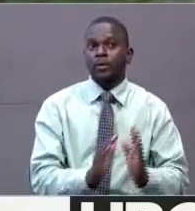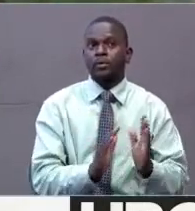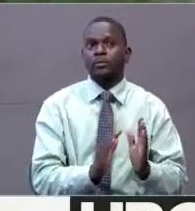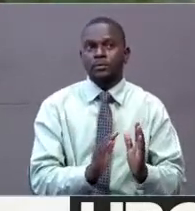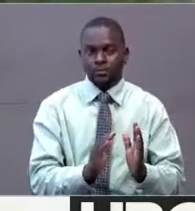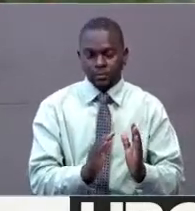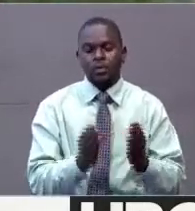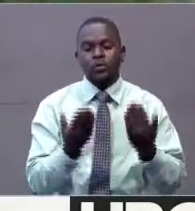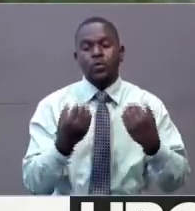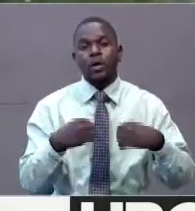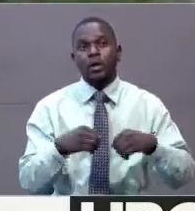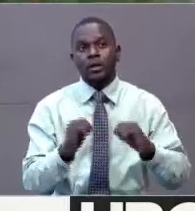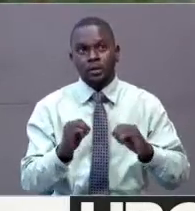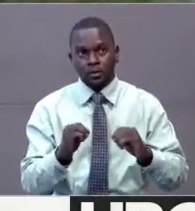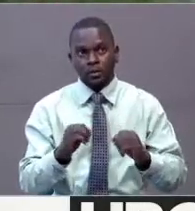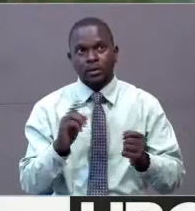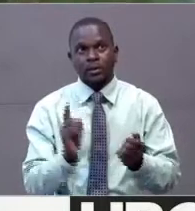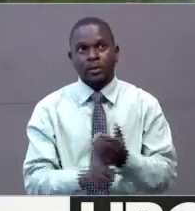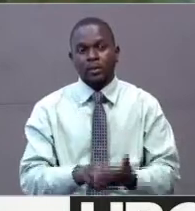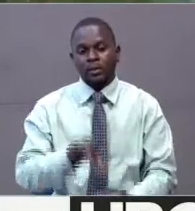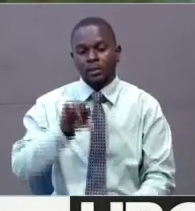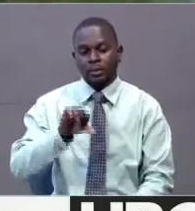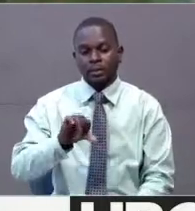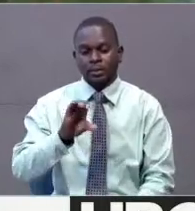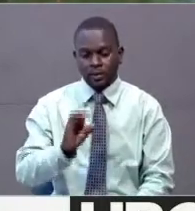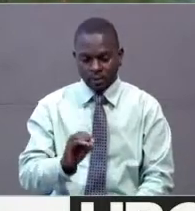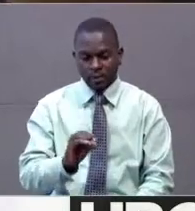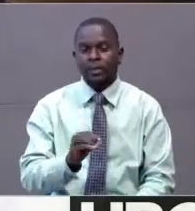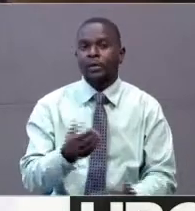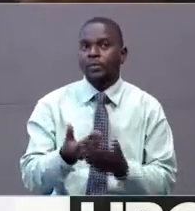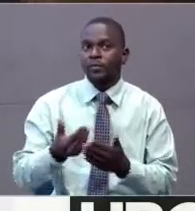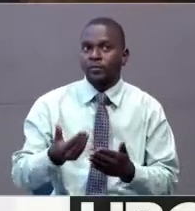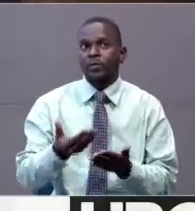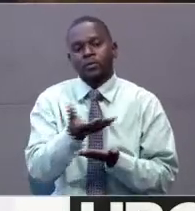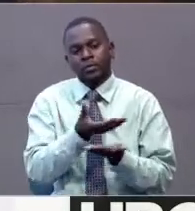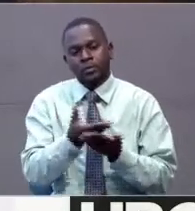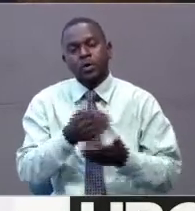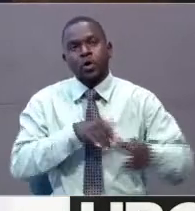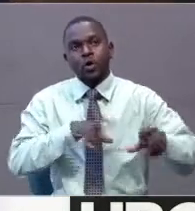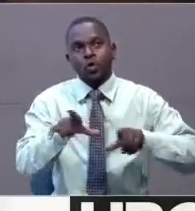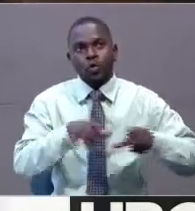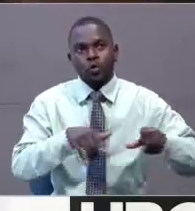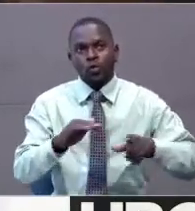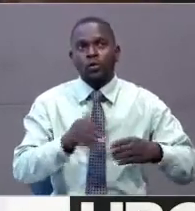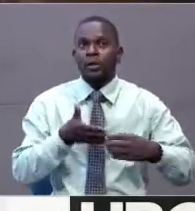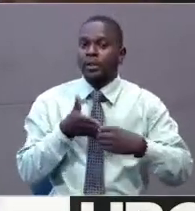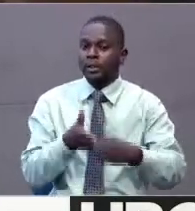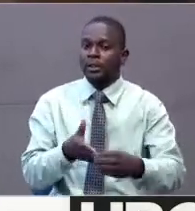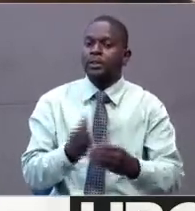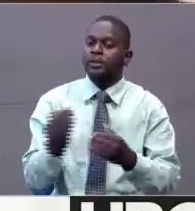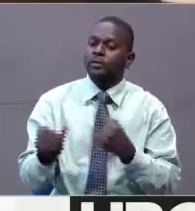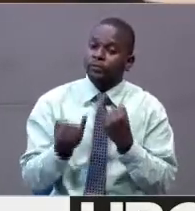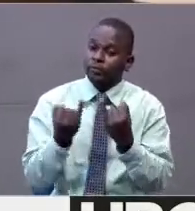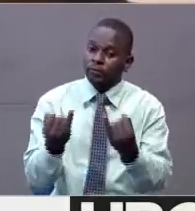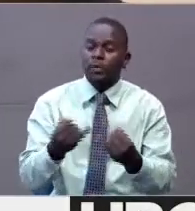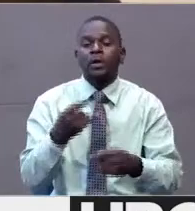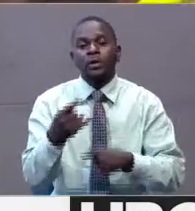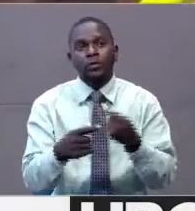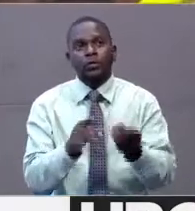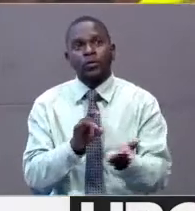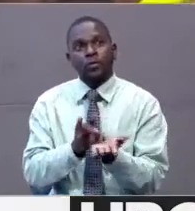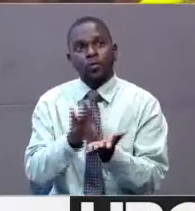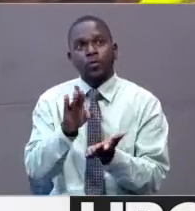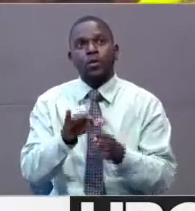to enable you to get the 90 you've been talking about. Local leaders, however, reminded the minister of continued